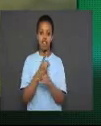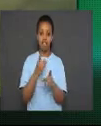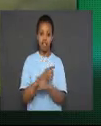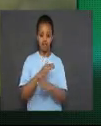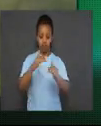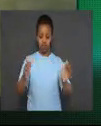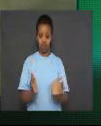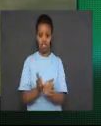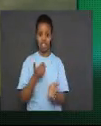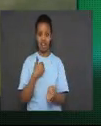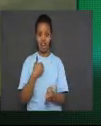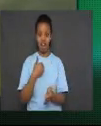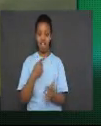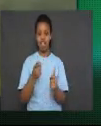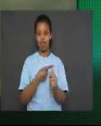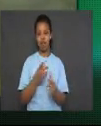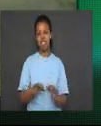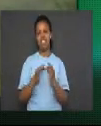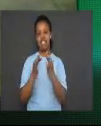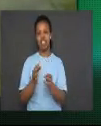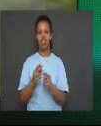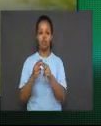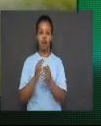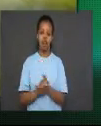is called primary succession.